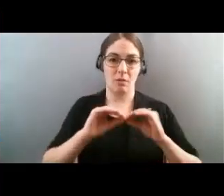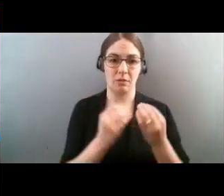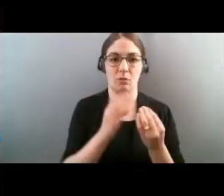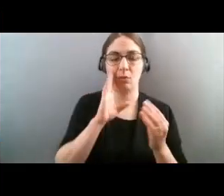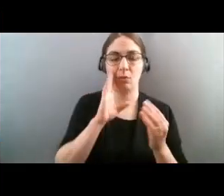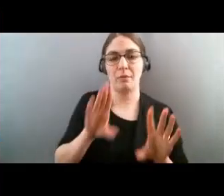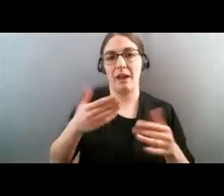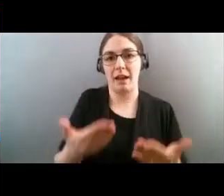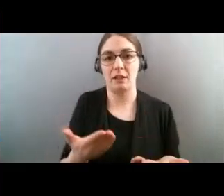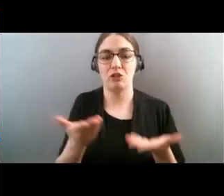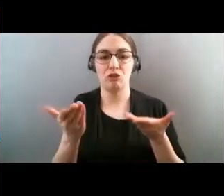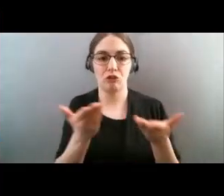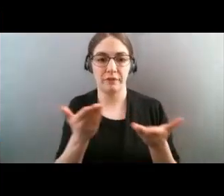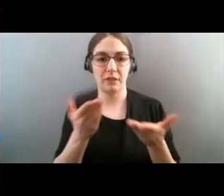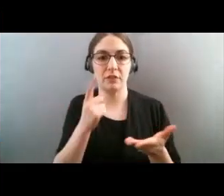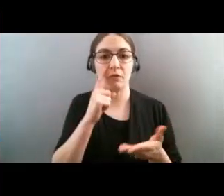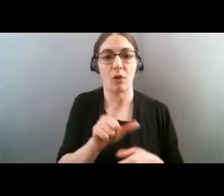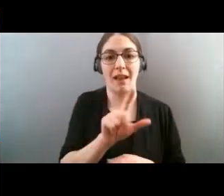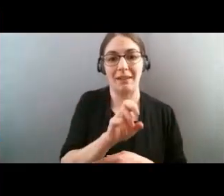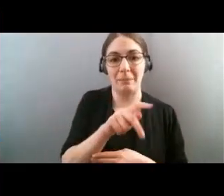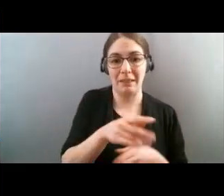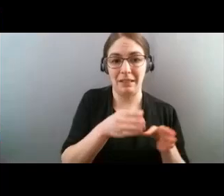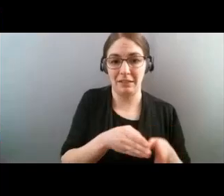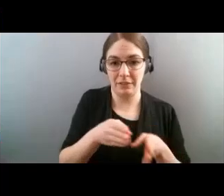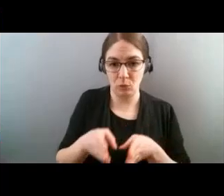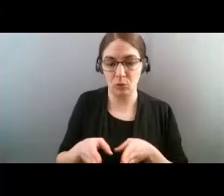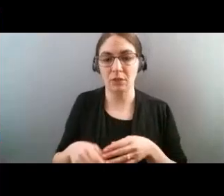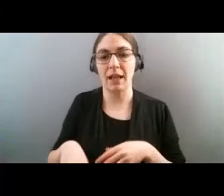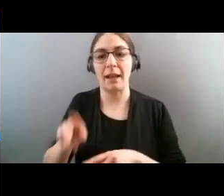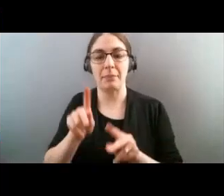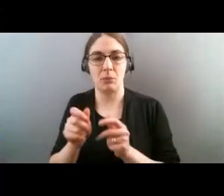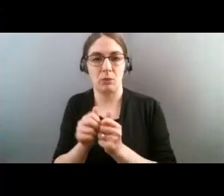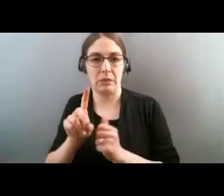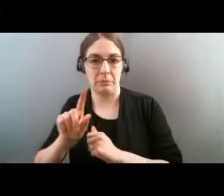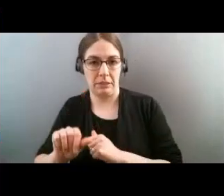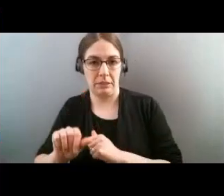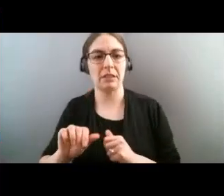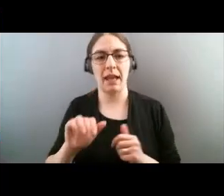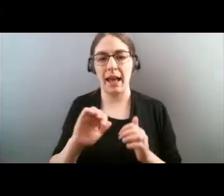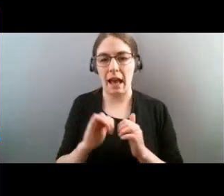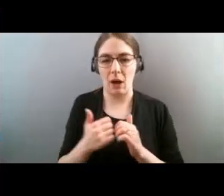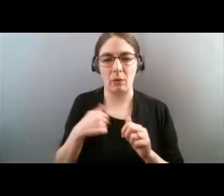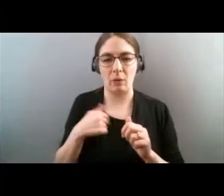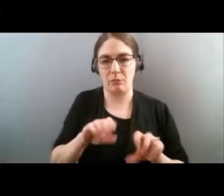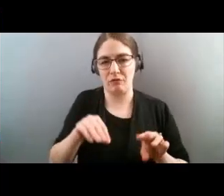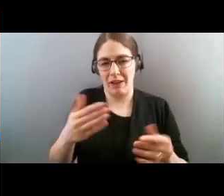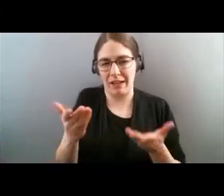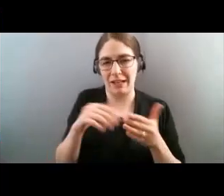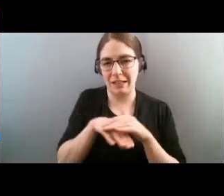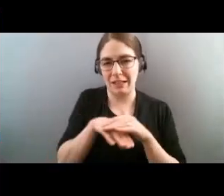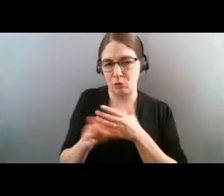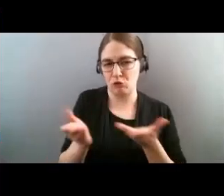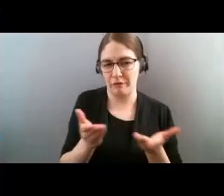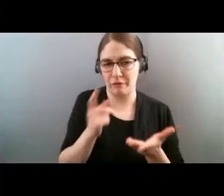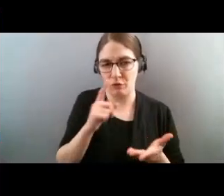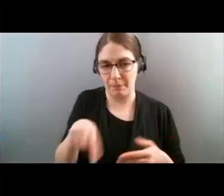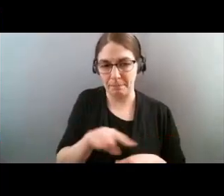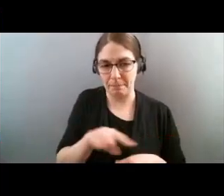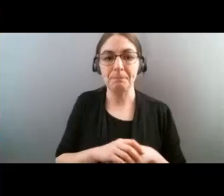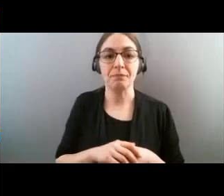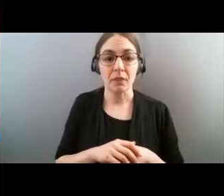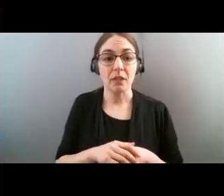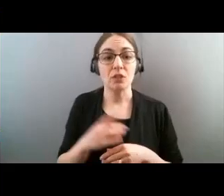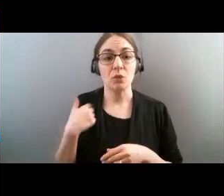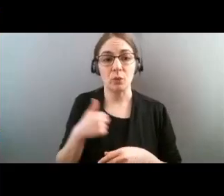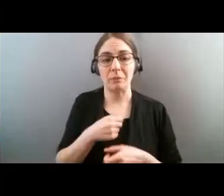individuals and people with disabilities. So that is the main bulk of the plan. You just want to make sure, and at DMAS, we make sure